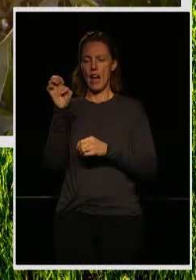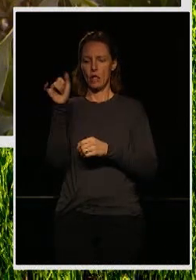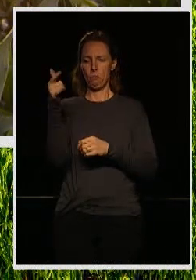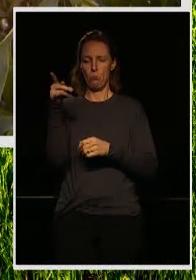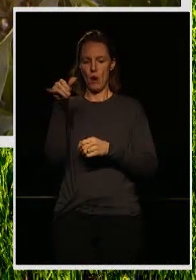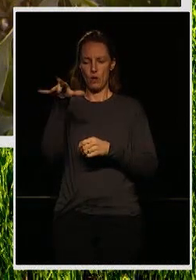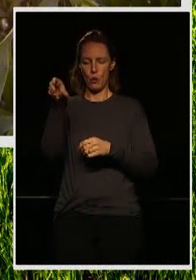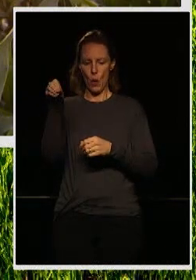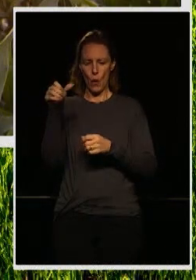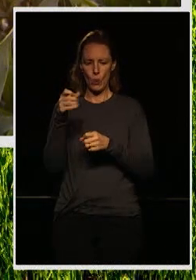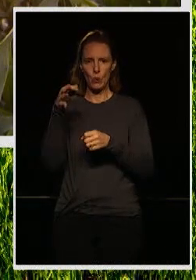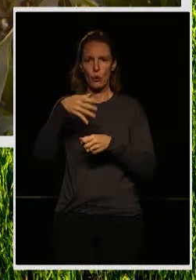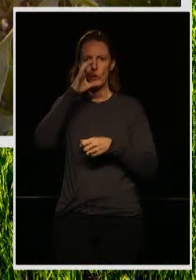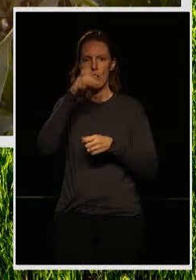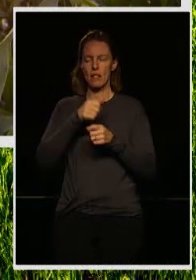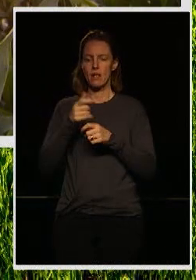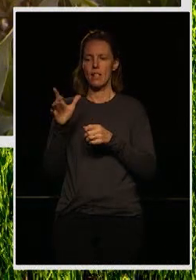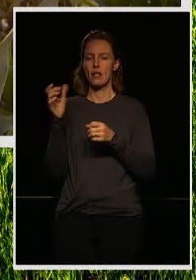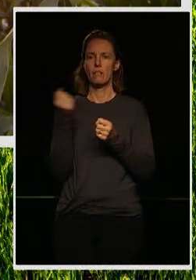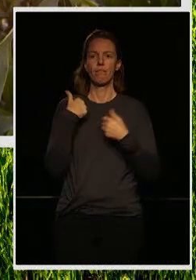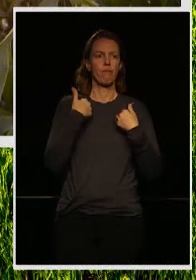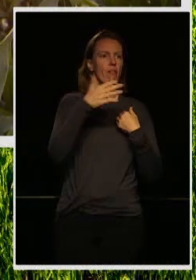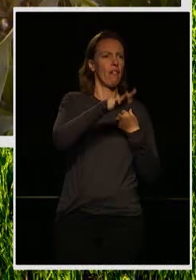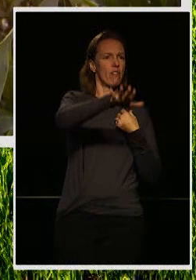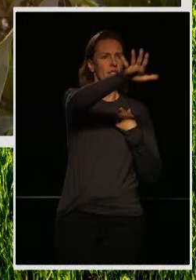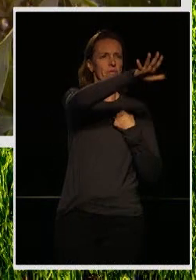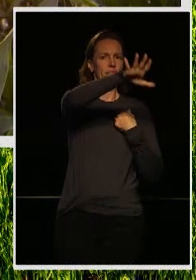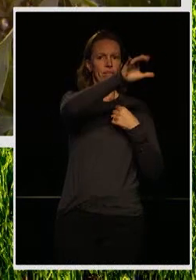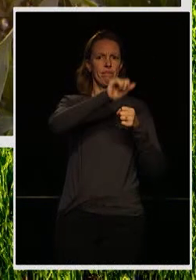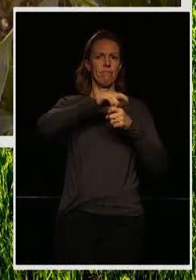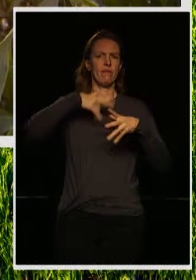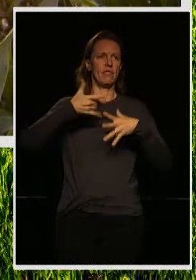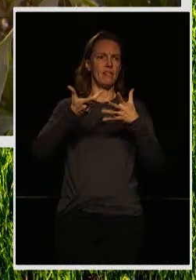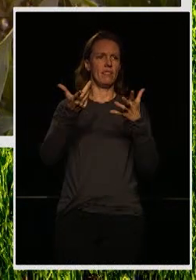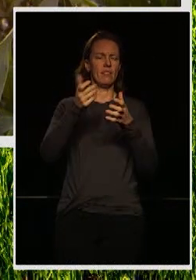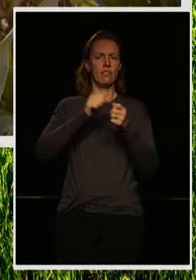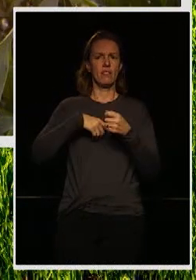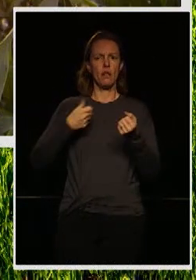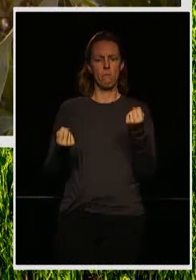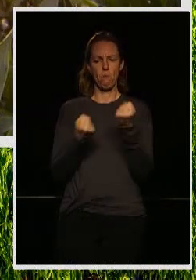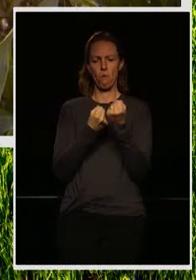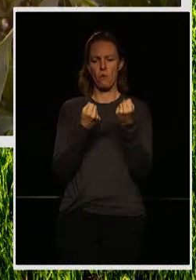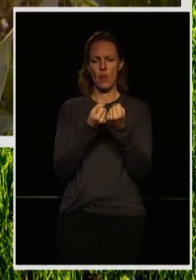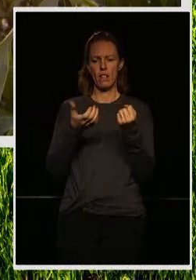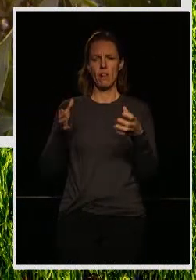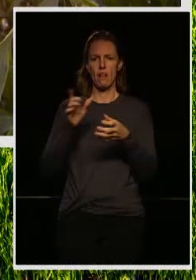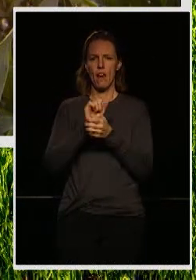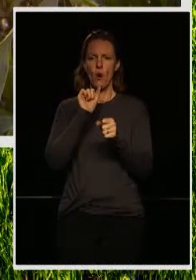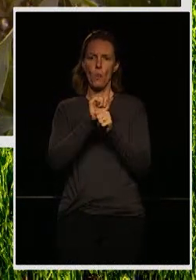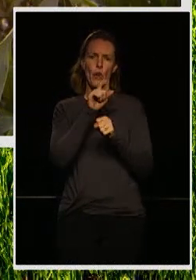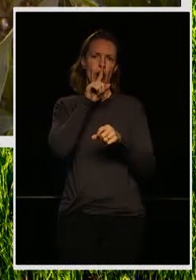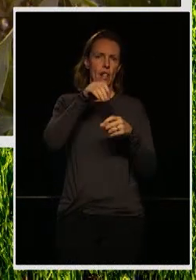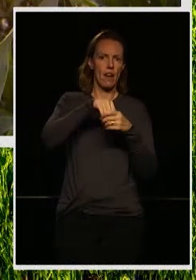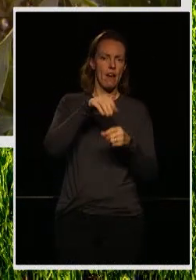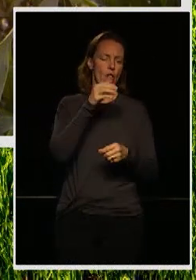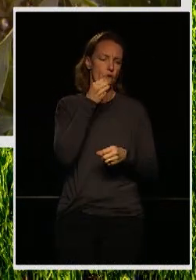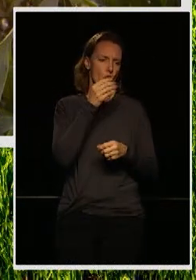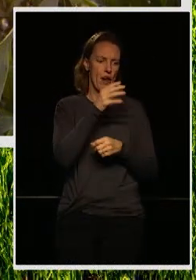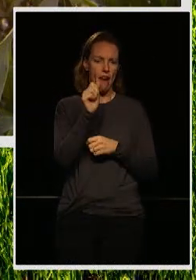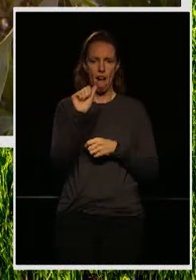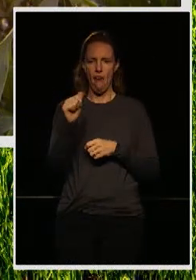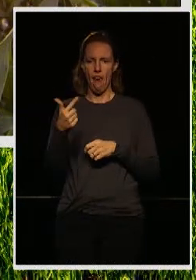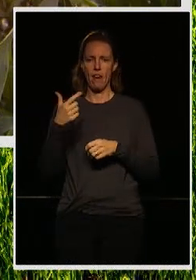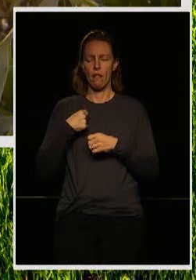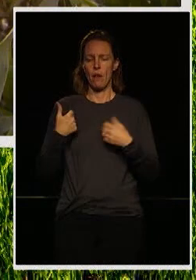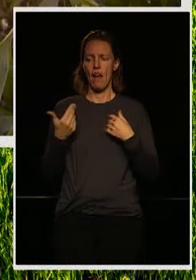We have the Ecosystem Expo featuring dozens of organizations that support startups that are working in food and ag. And we have displays